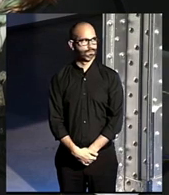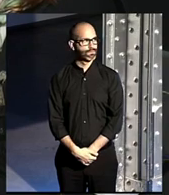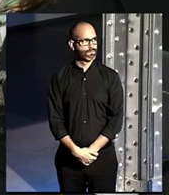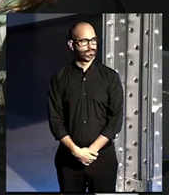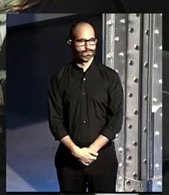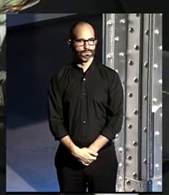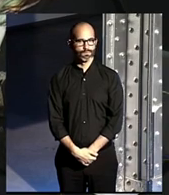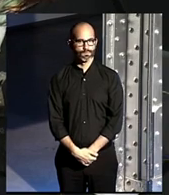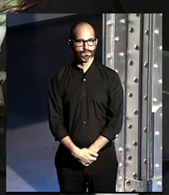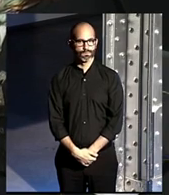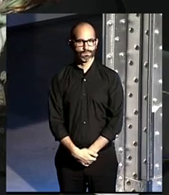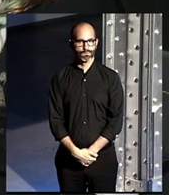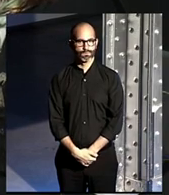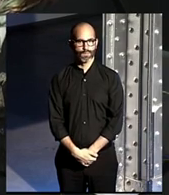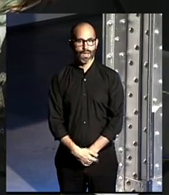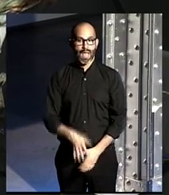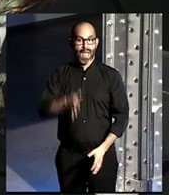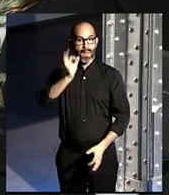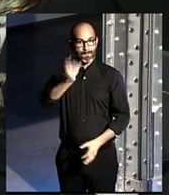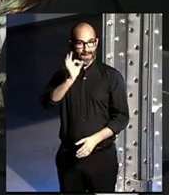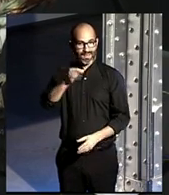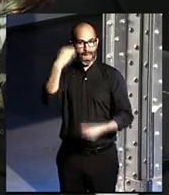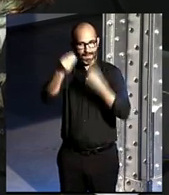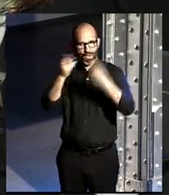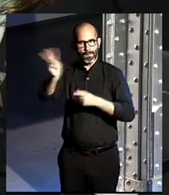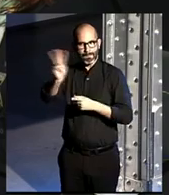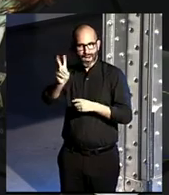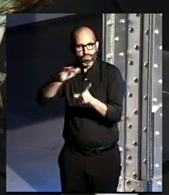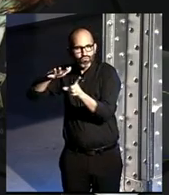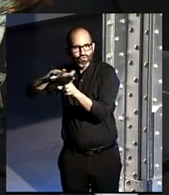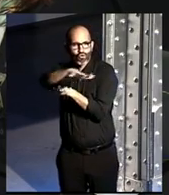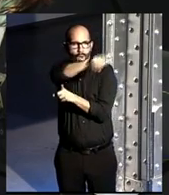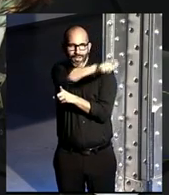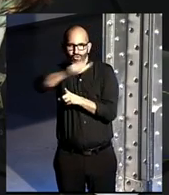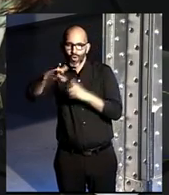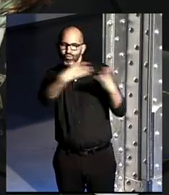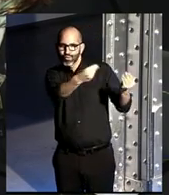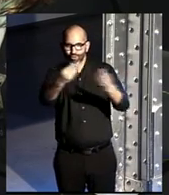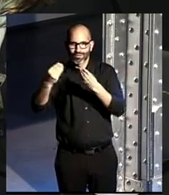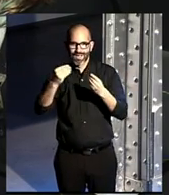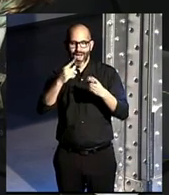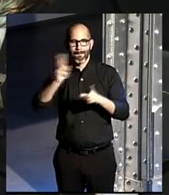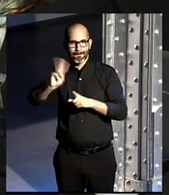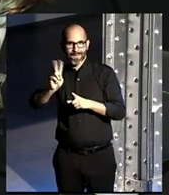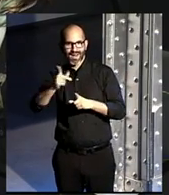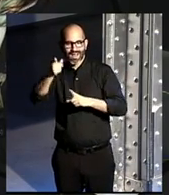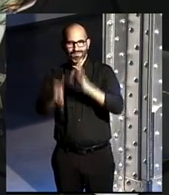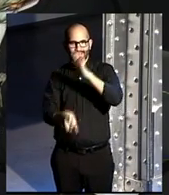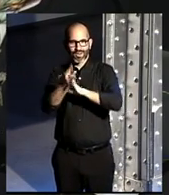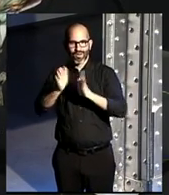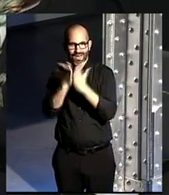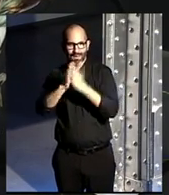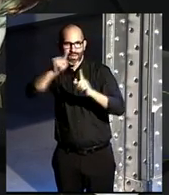not be here. Y que objetivamente inspiró a mucha gente. Objetivamente había cosmonautas rusos que decían